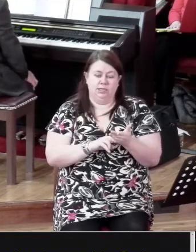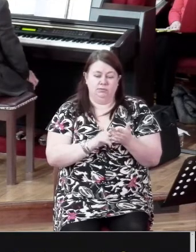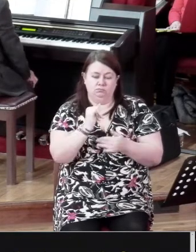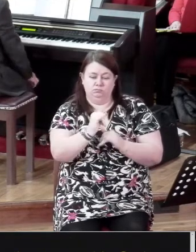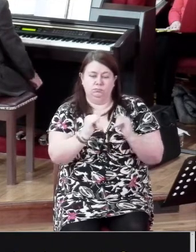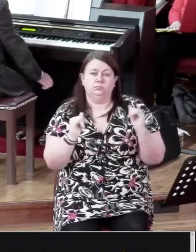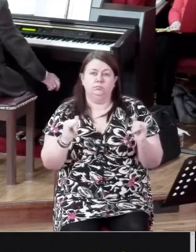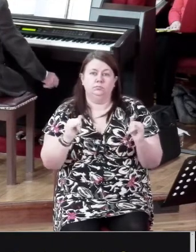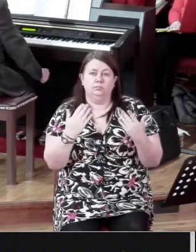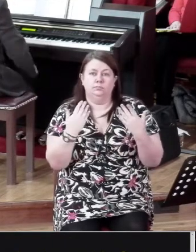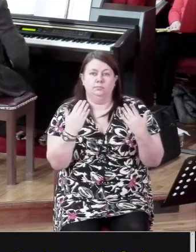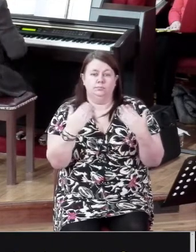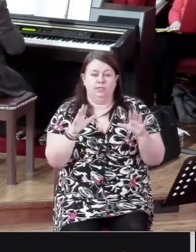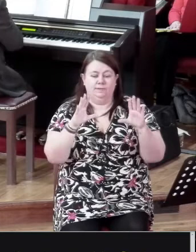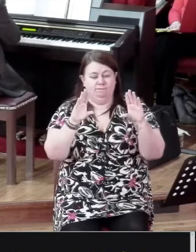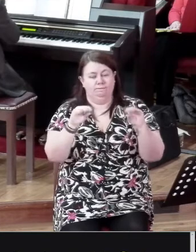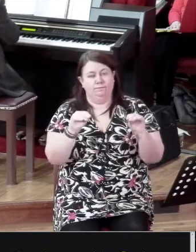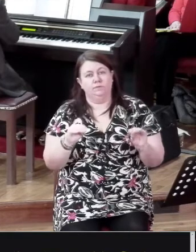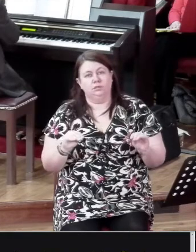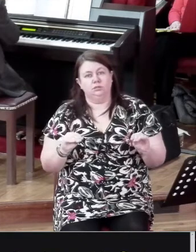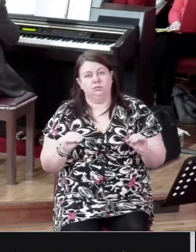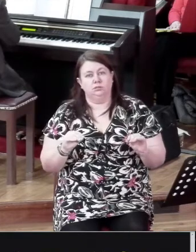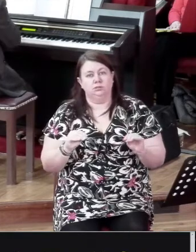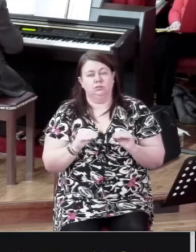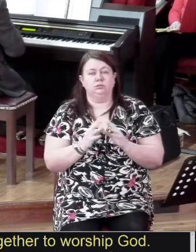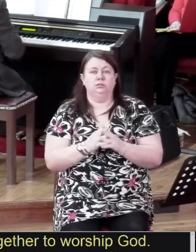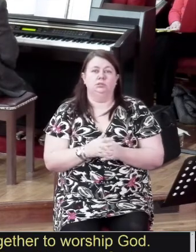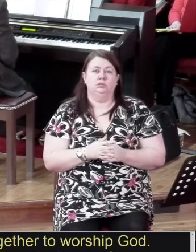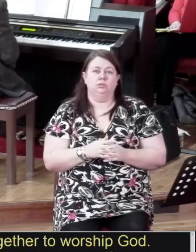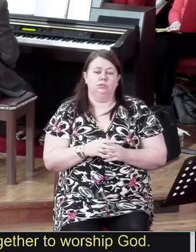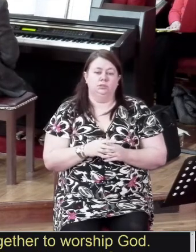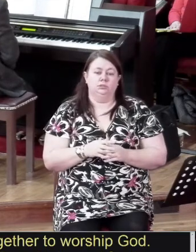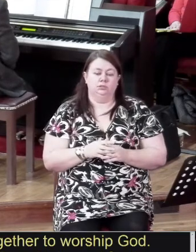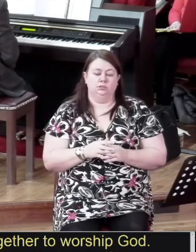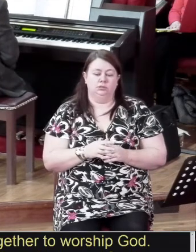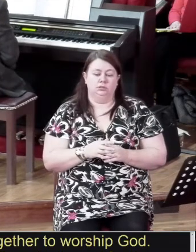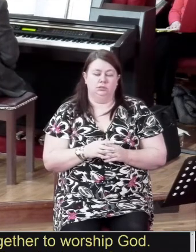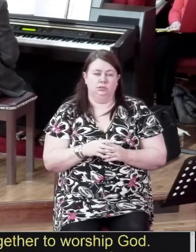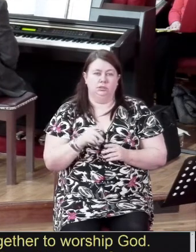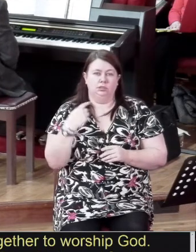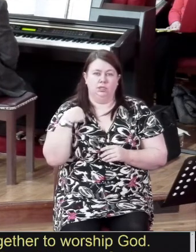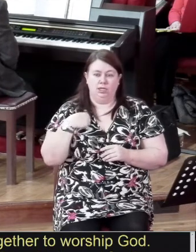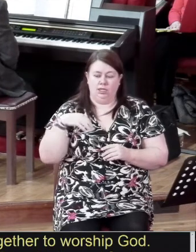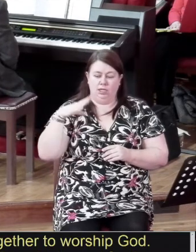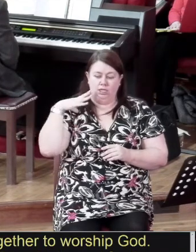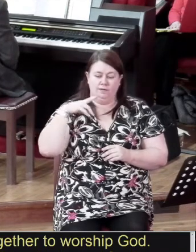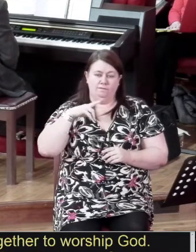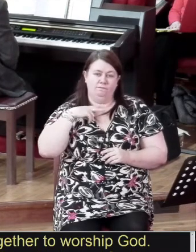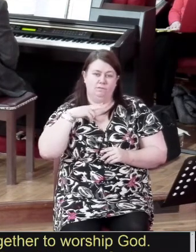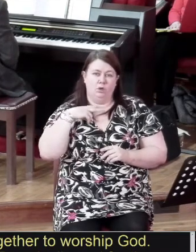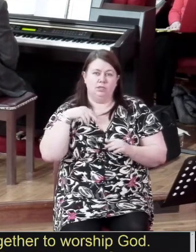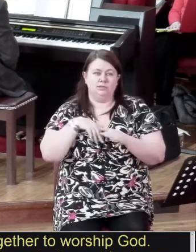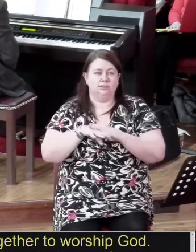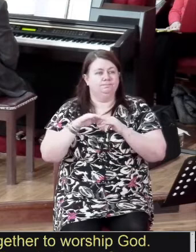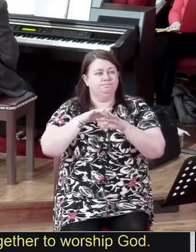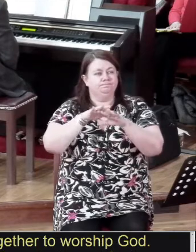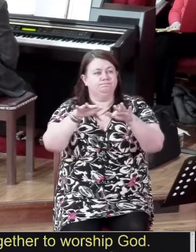hand double for all her sins. A voice of one calling in the wilderness, 'Prepare the way for the